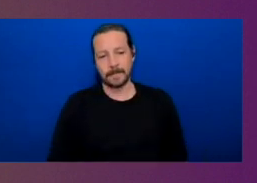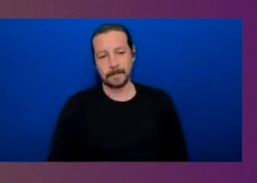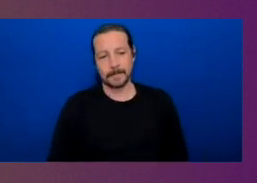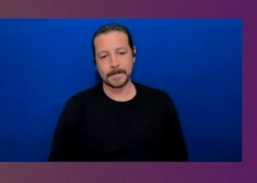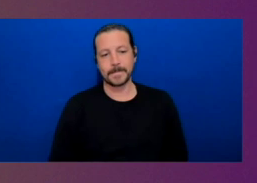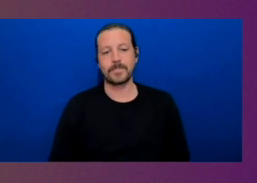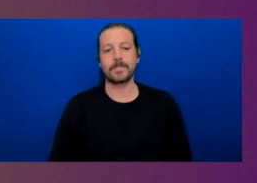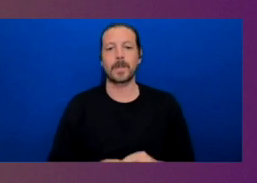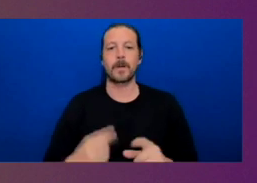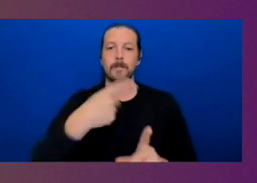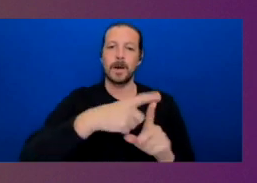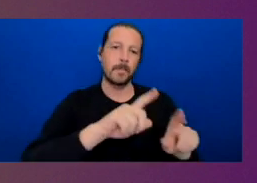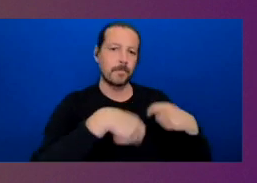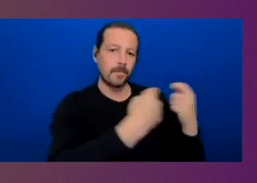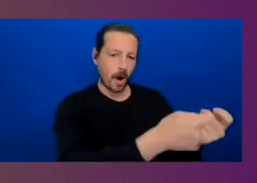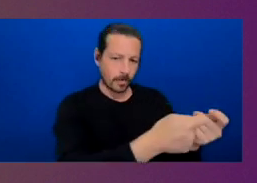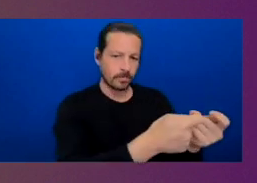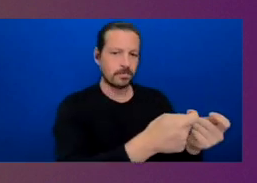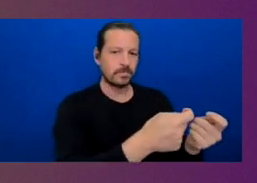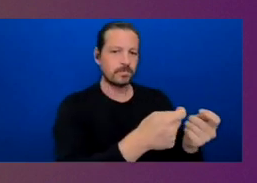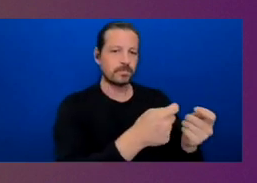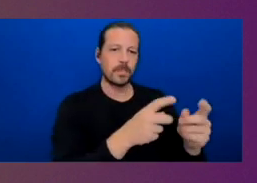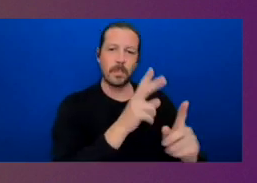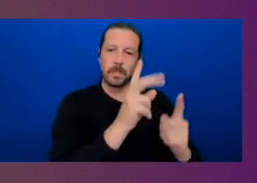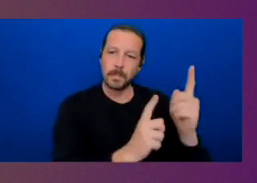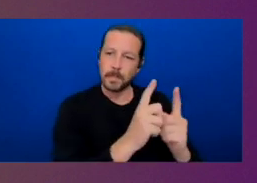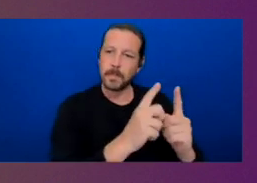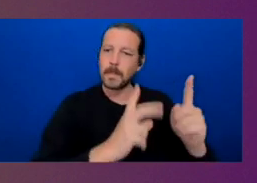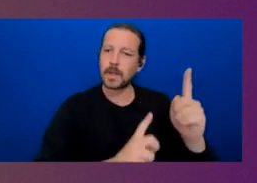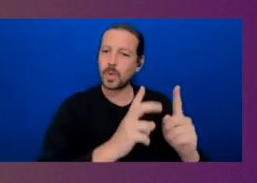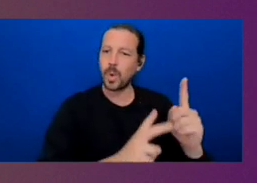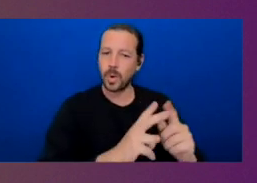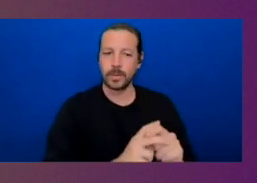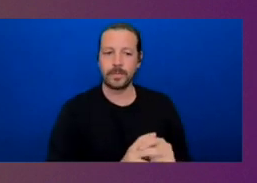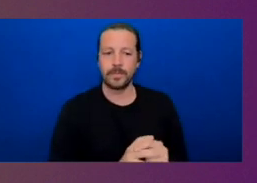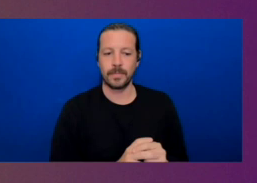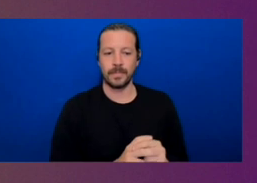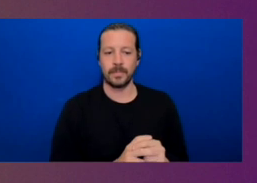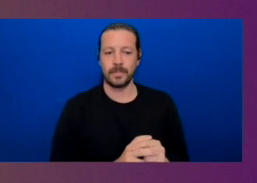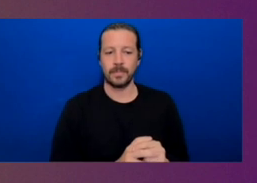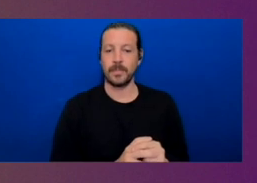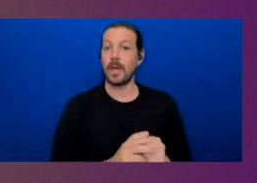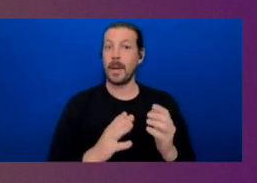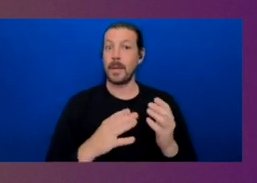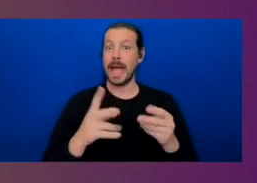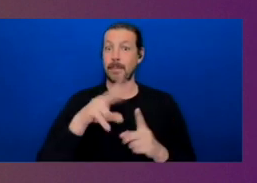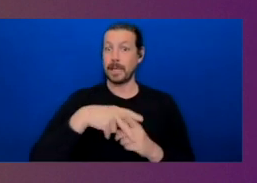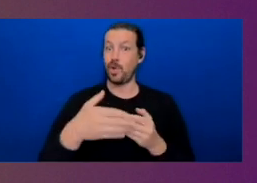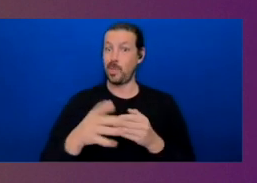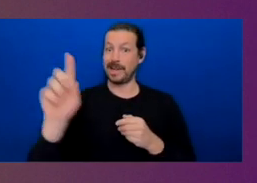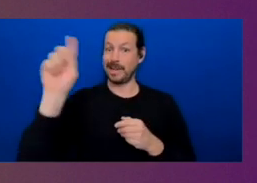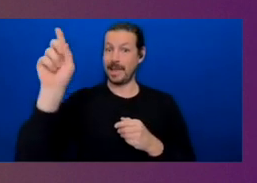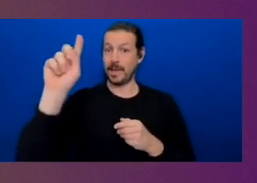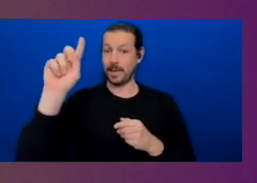also provide mentoring over those 6 months as well from incredible mentors. Applications are currently open. They